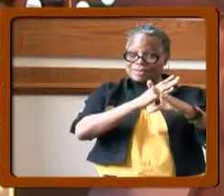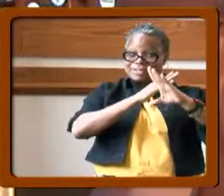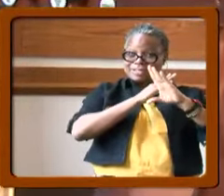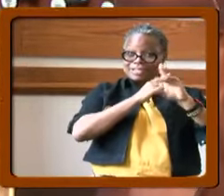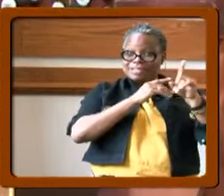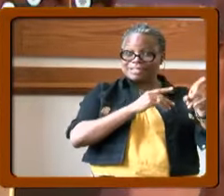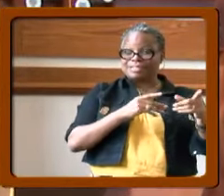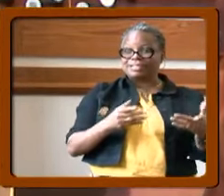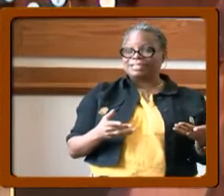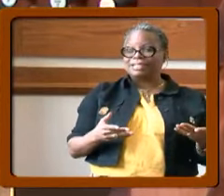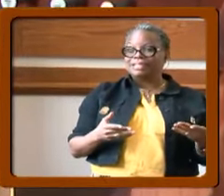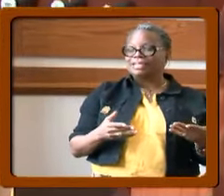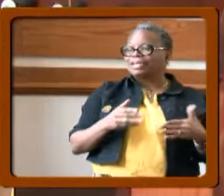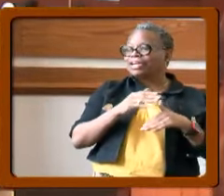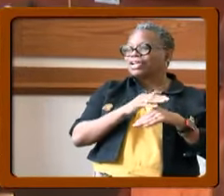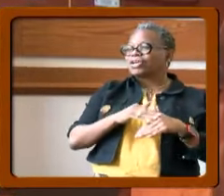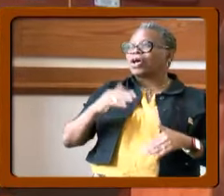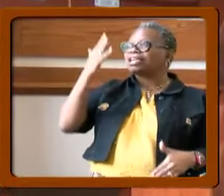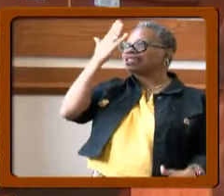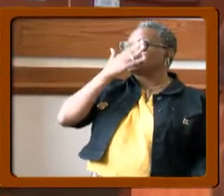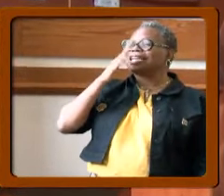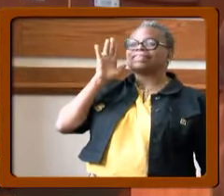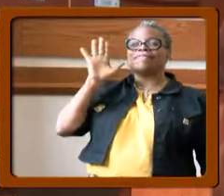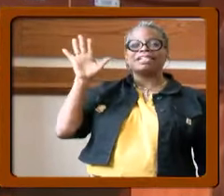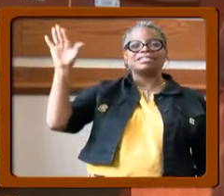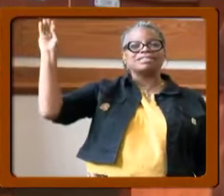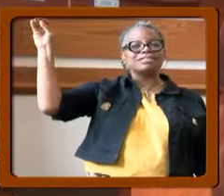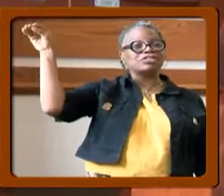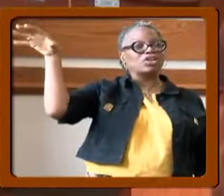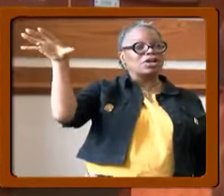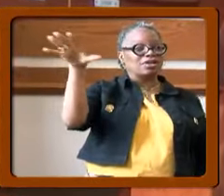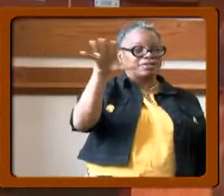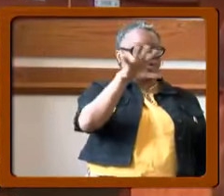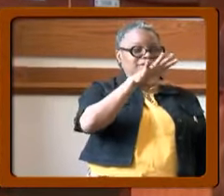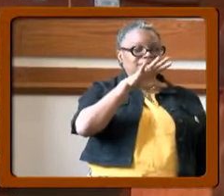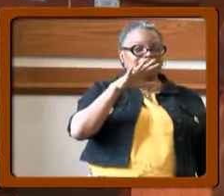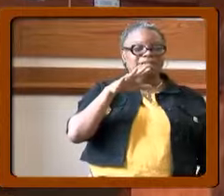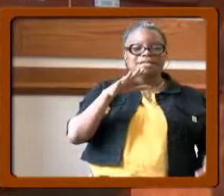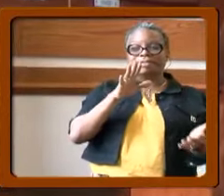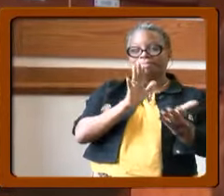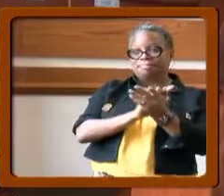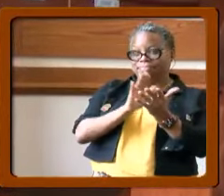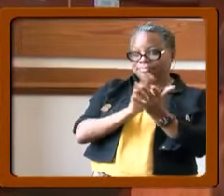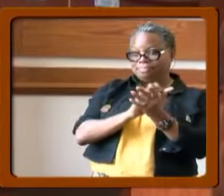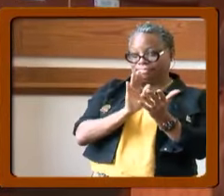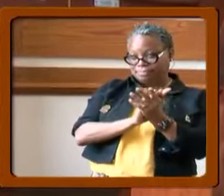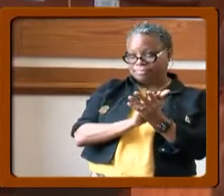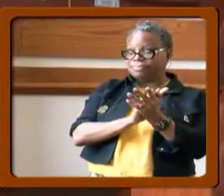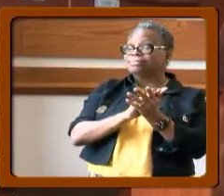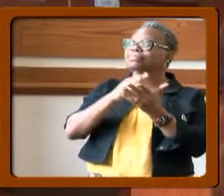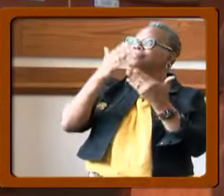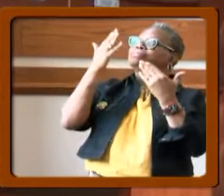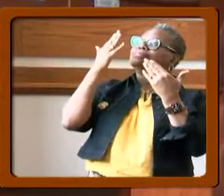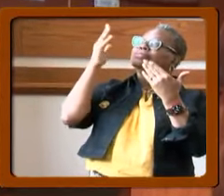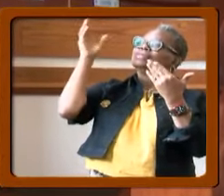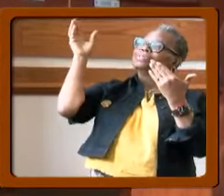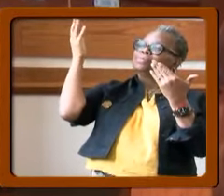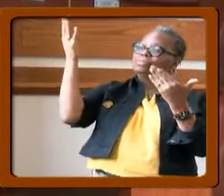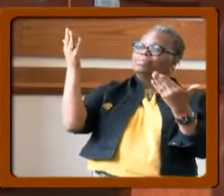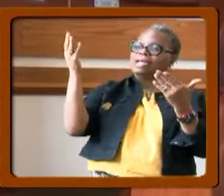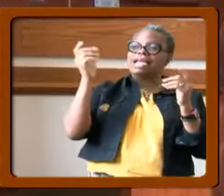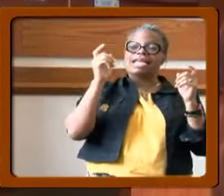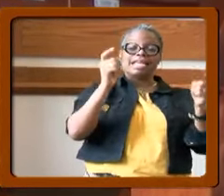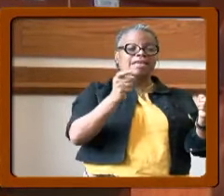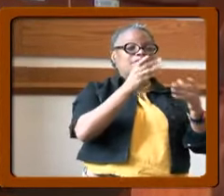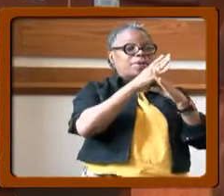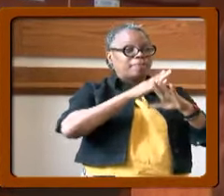The Lord cause God's face to shine upon you. The Lord lift up the light of God's countenance before you and give